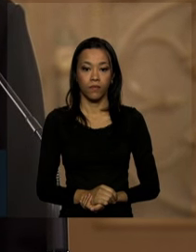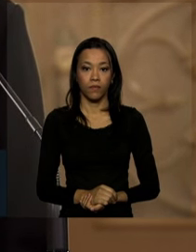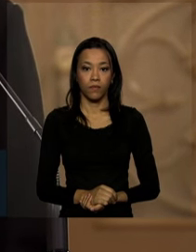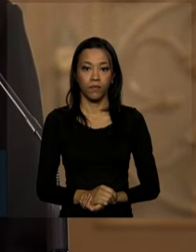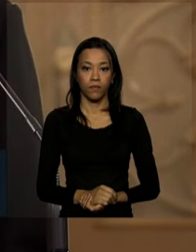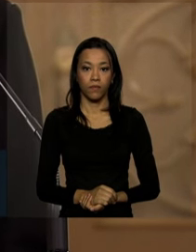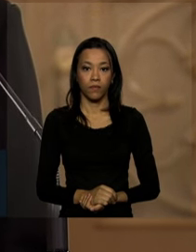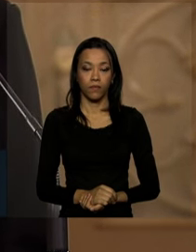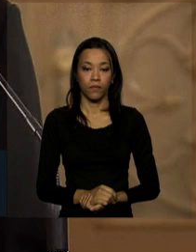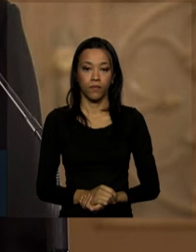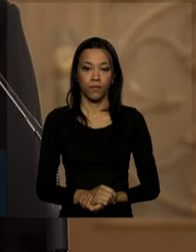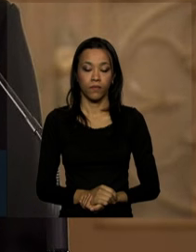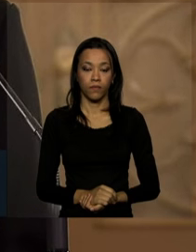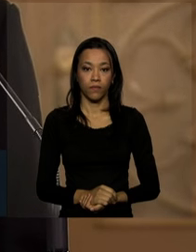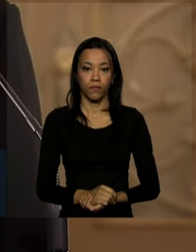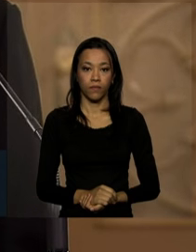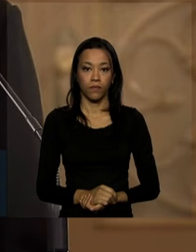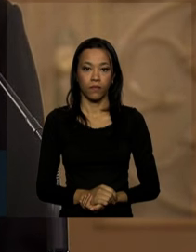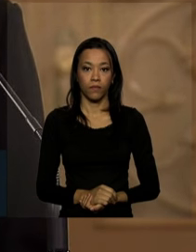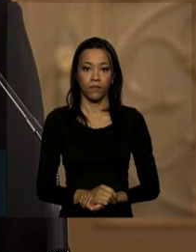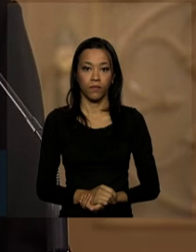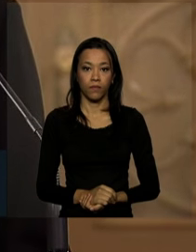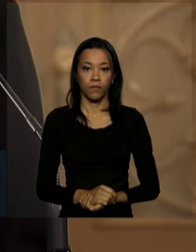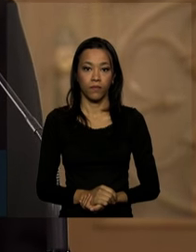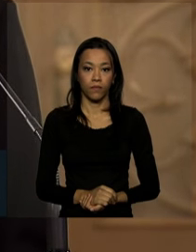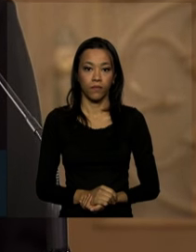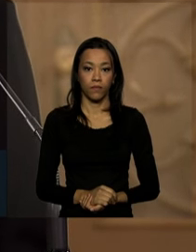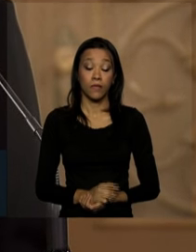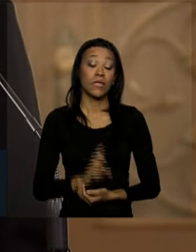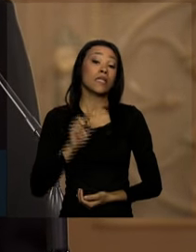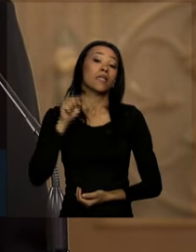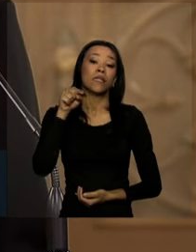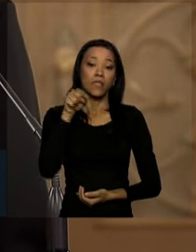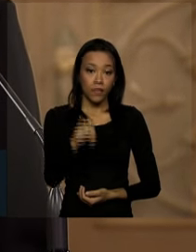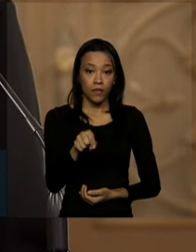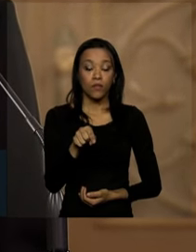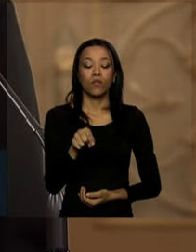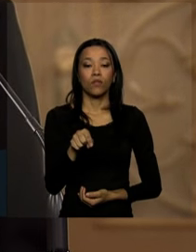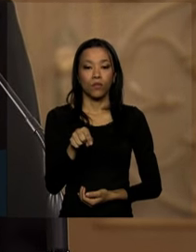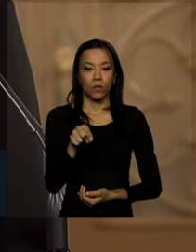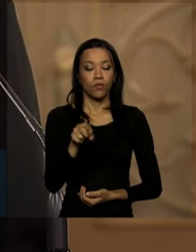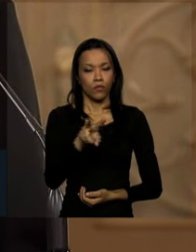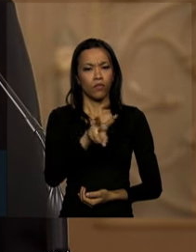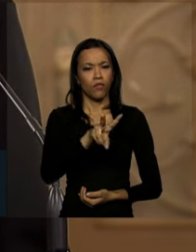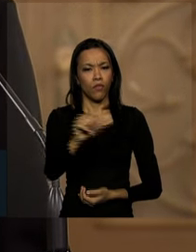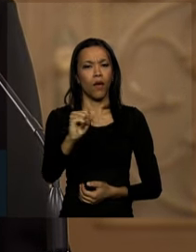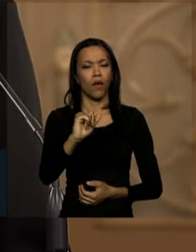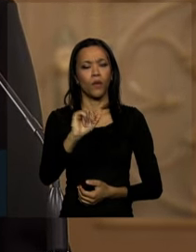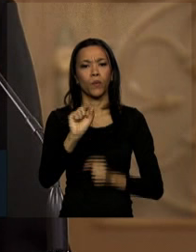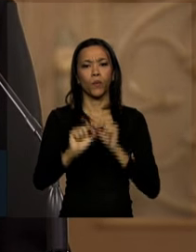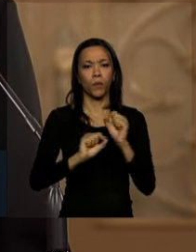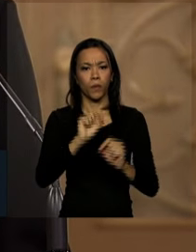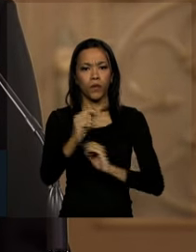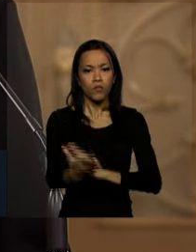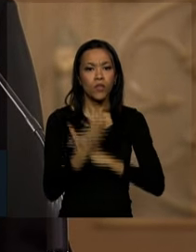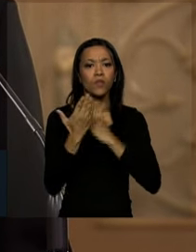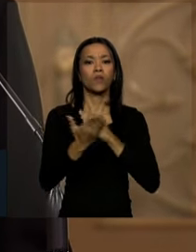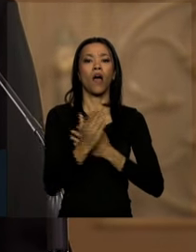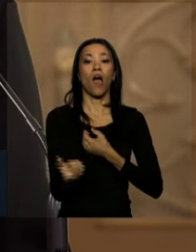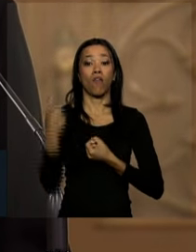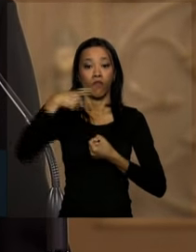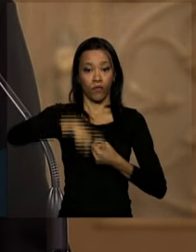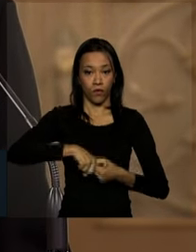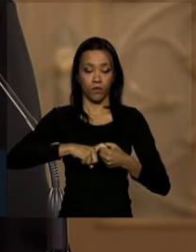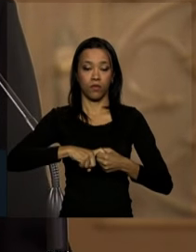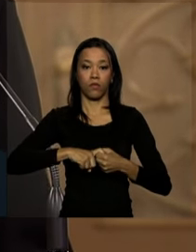and macroeconomic stability initiatives. Isso nos levará necessariamente a voltar a crescer